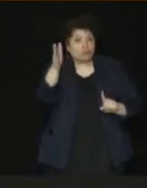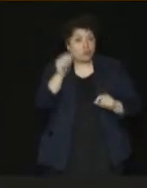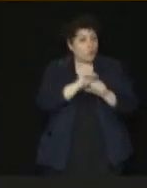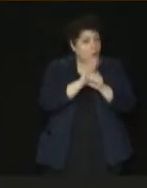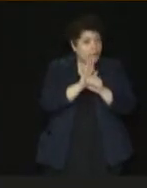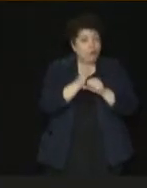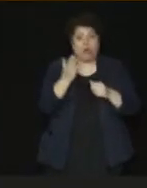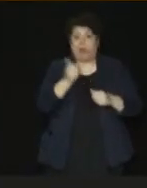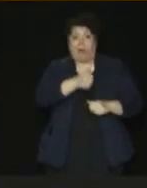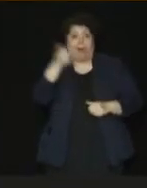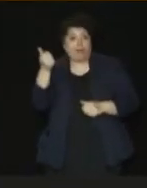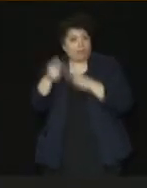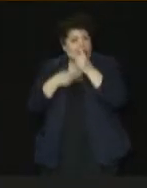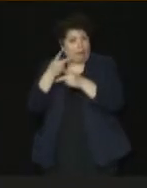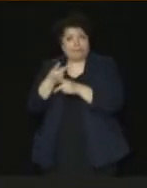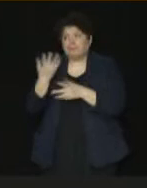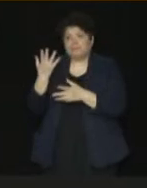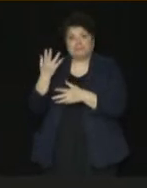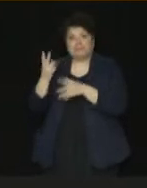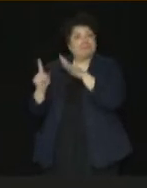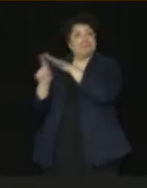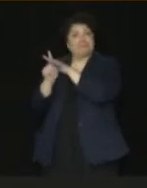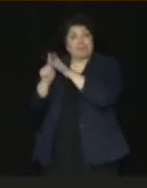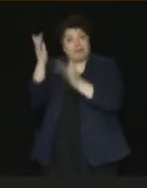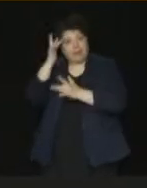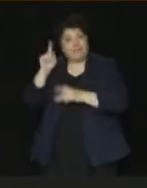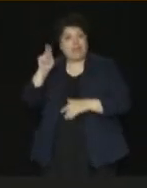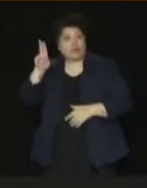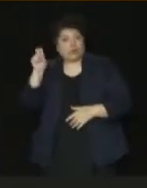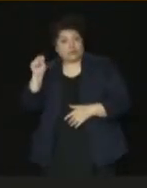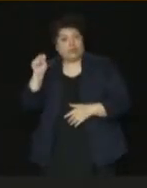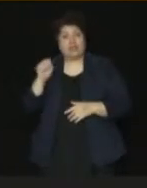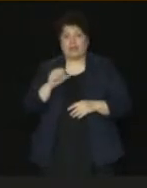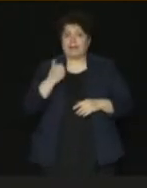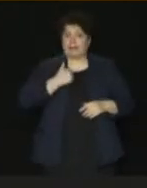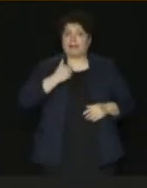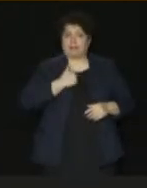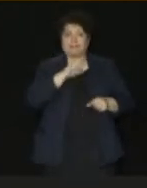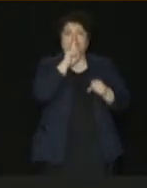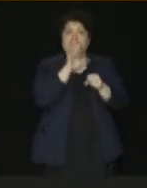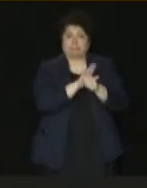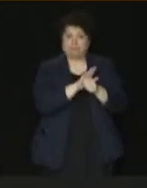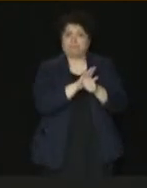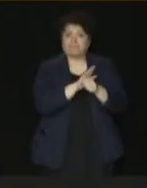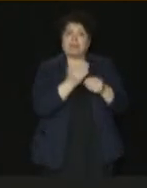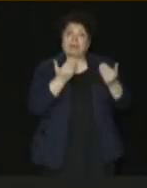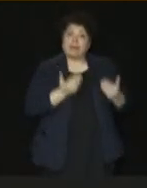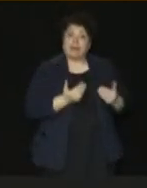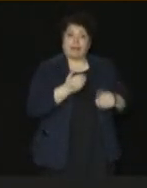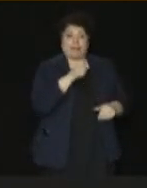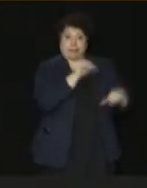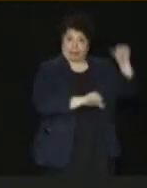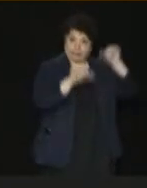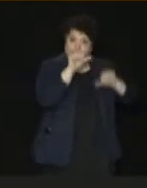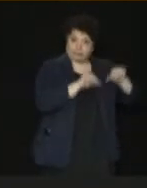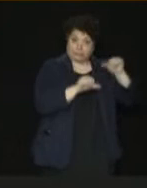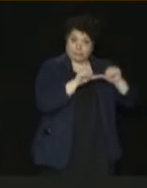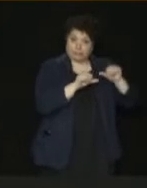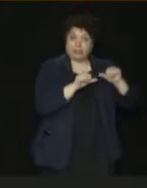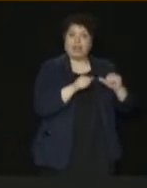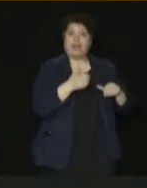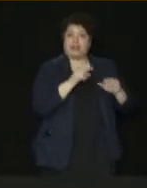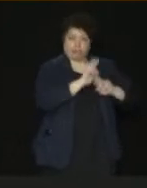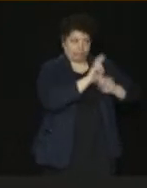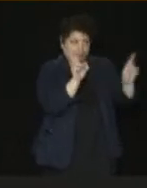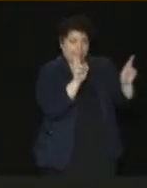future viruses. Canada has made a commitment to ensure that we have both the scientific and the